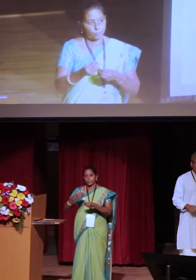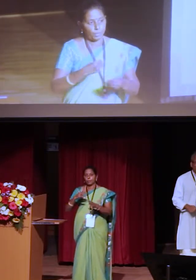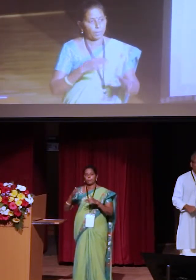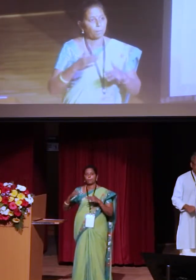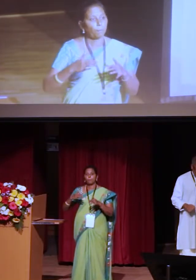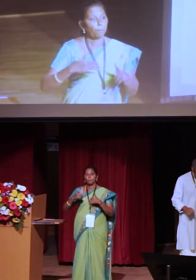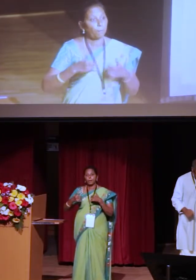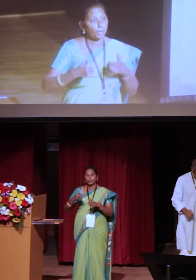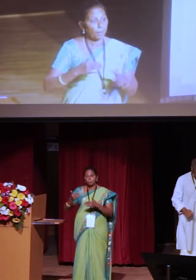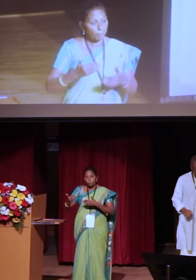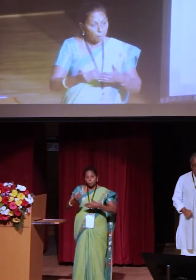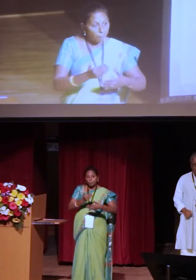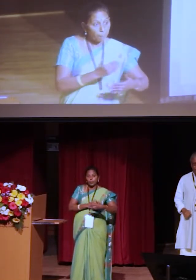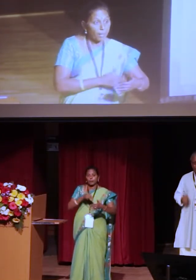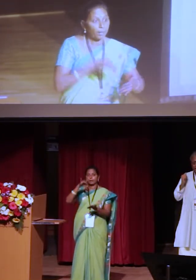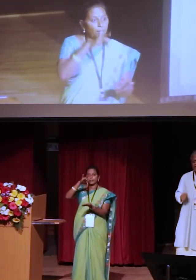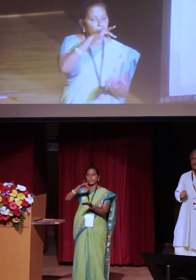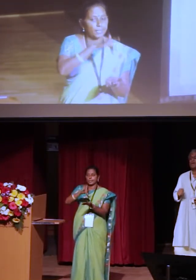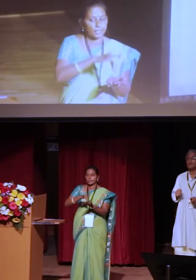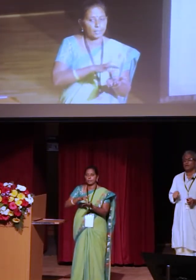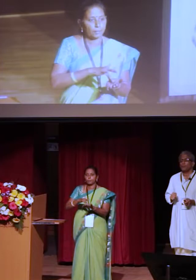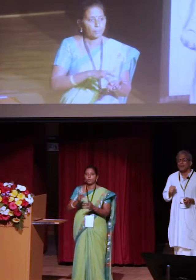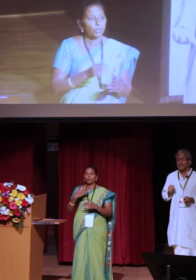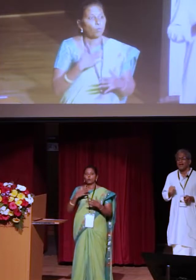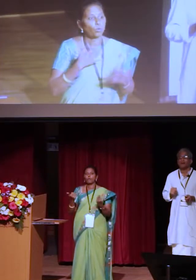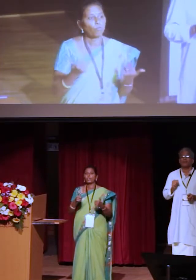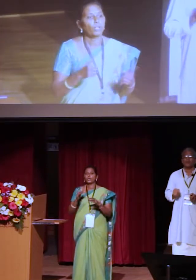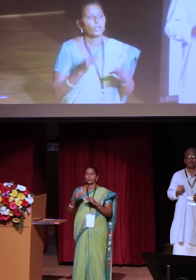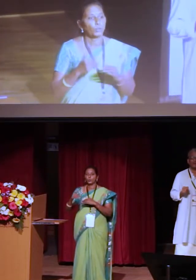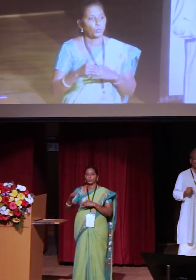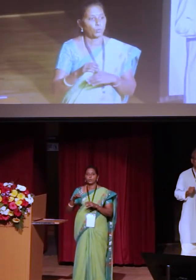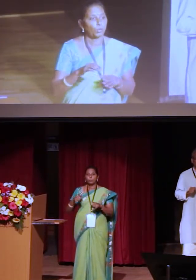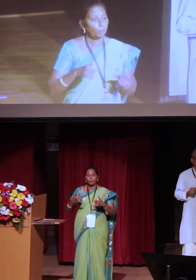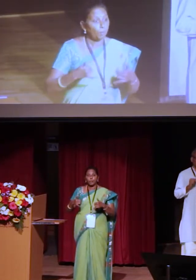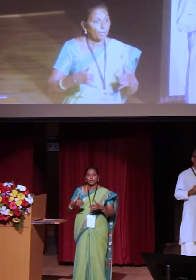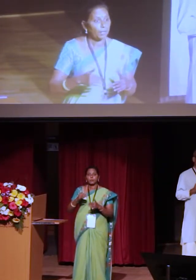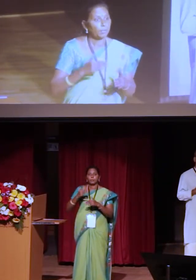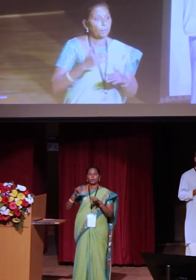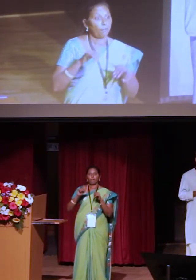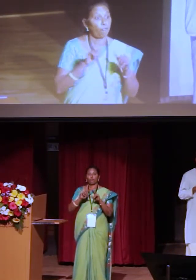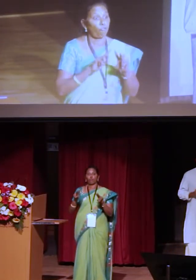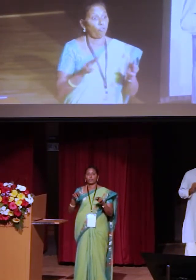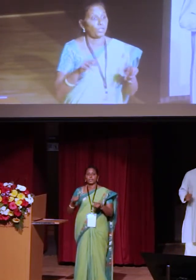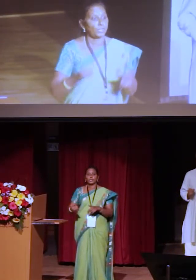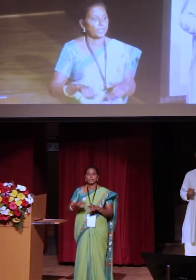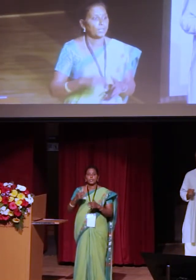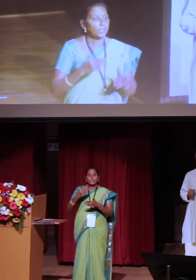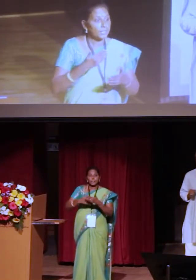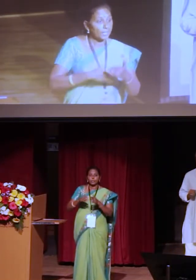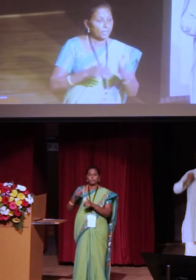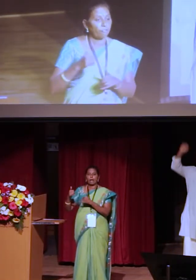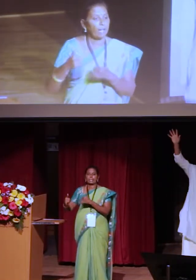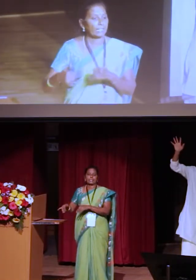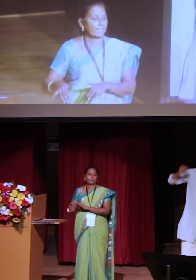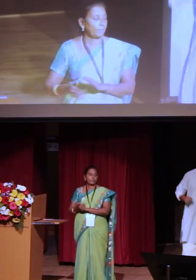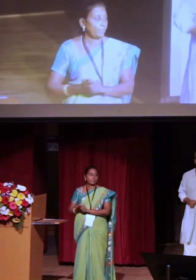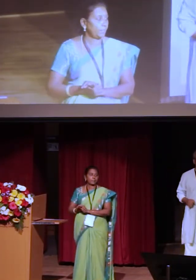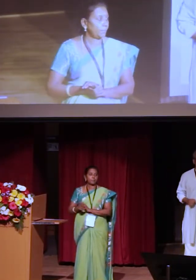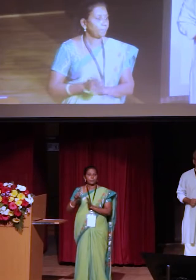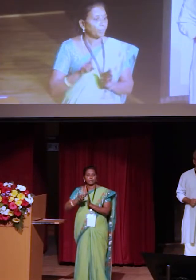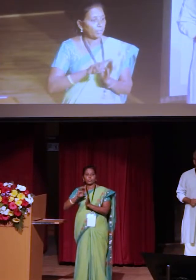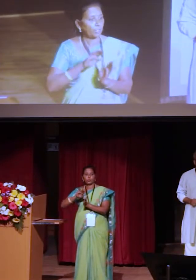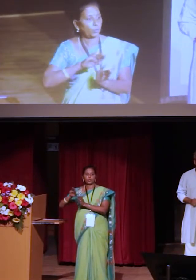play back to the center of whatever we do. Play and playfulness at the center of accessibility solutions. That's our